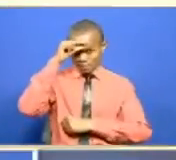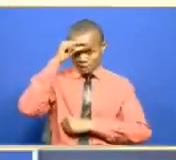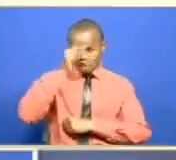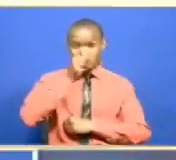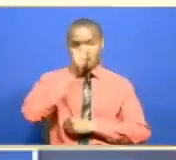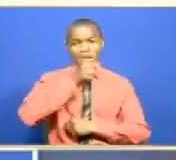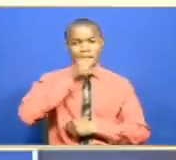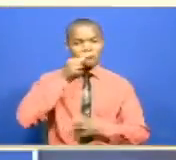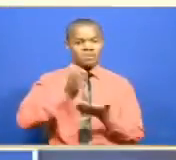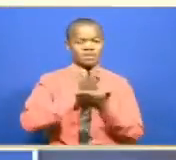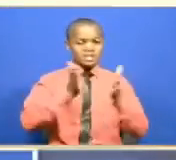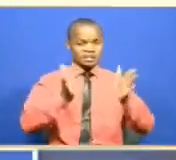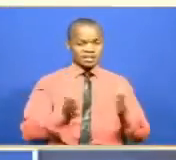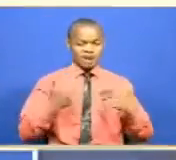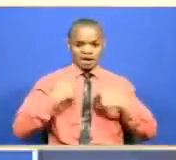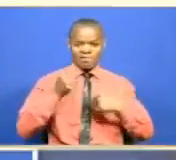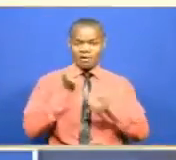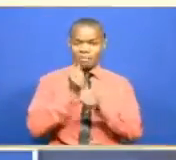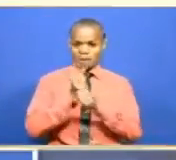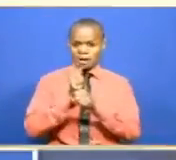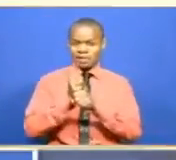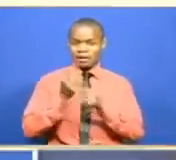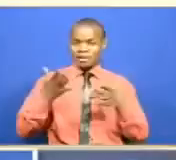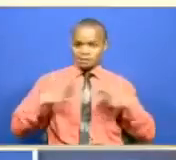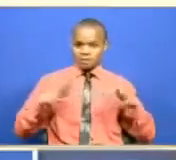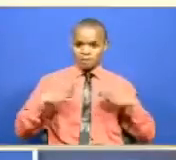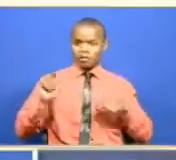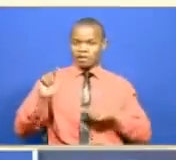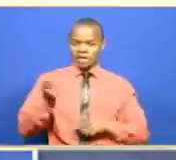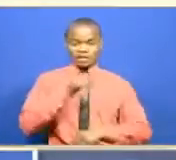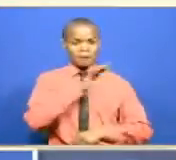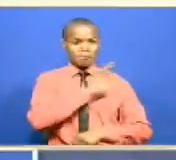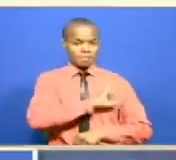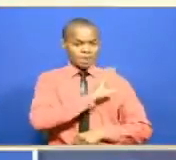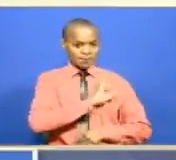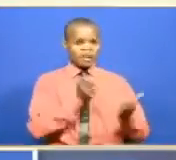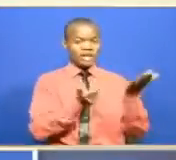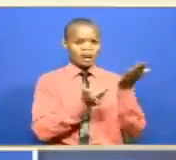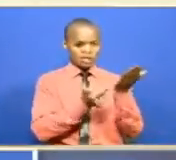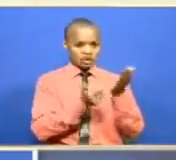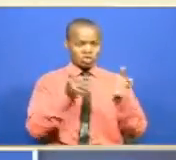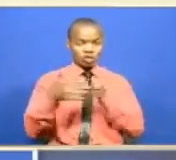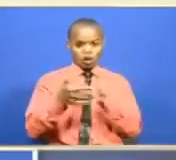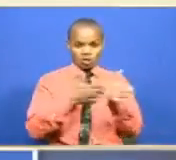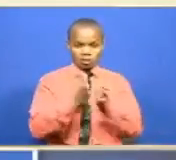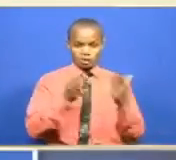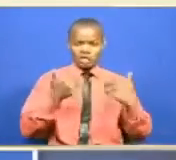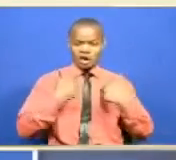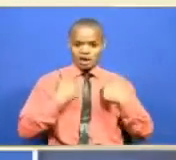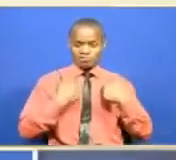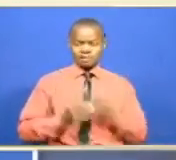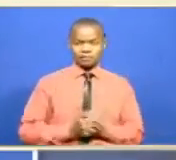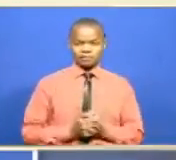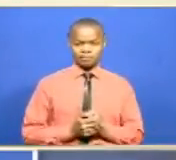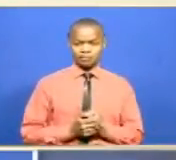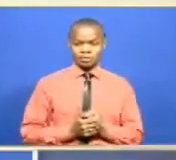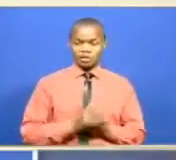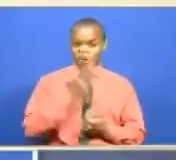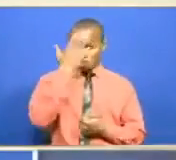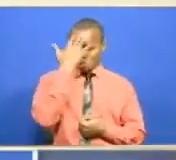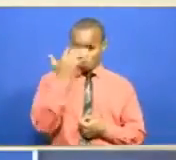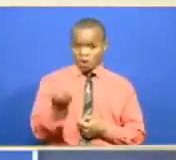has enabled Kenya to take full advantage of the technology opportunities that have arisen, primarily because it's